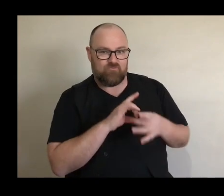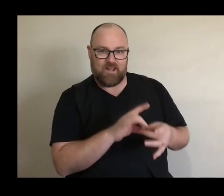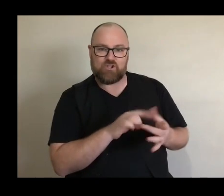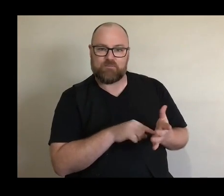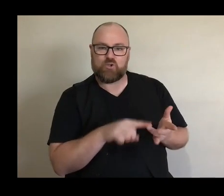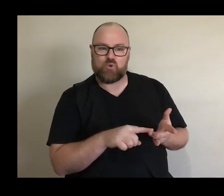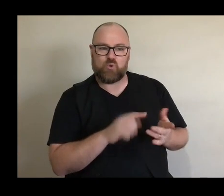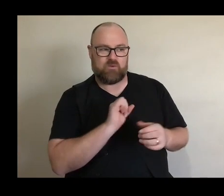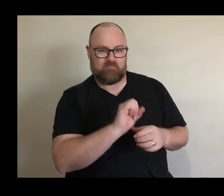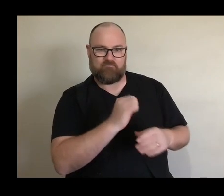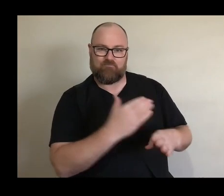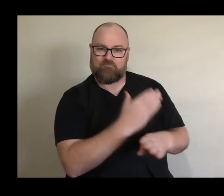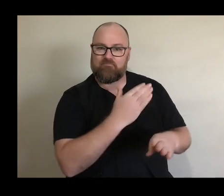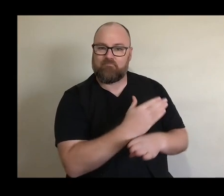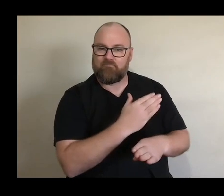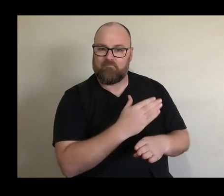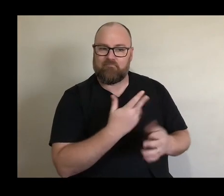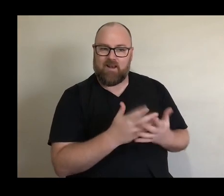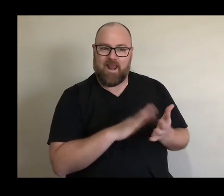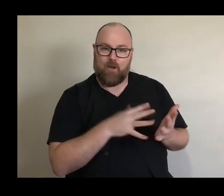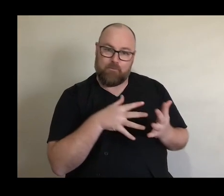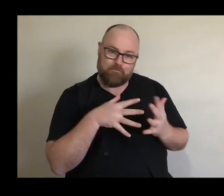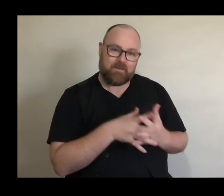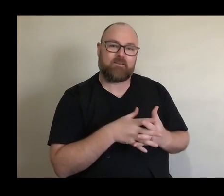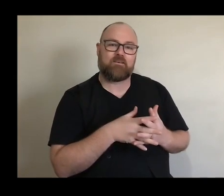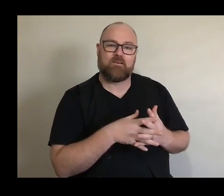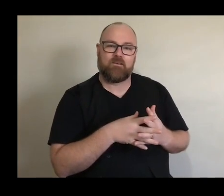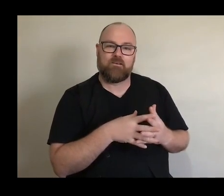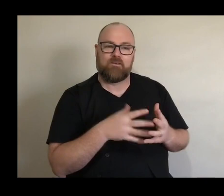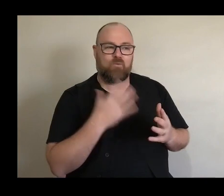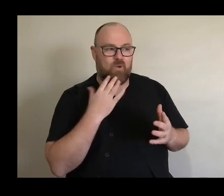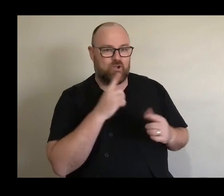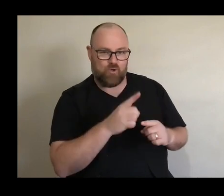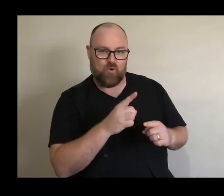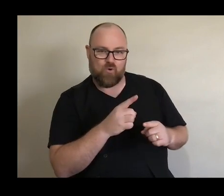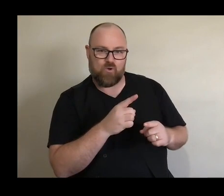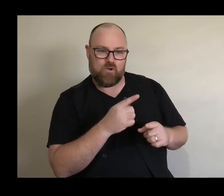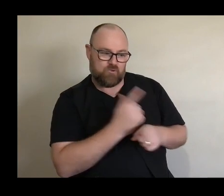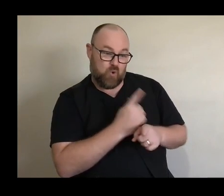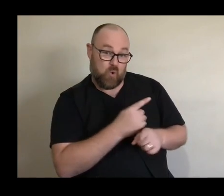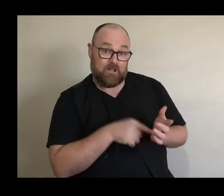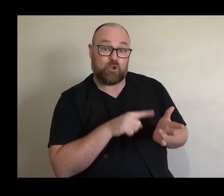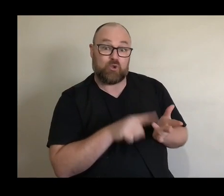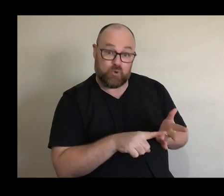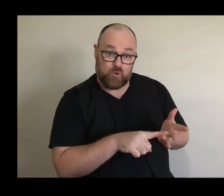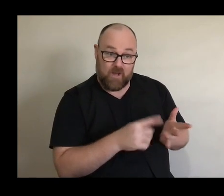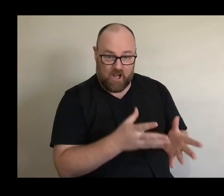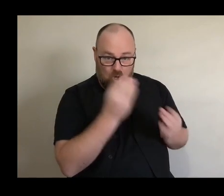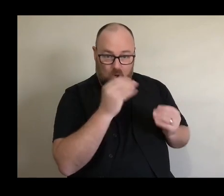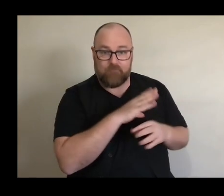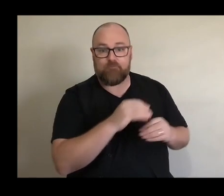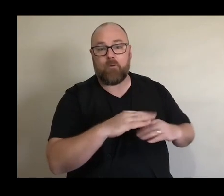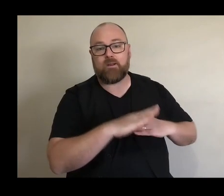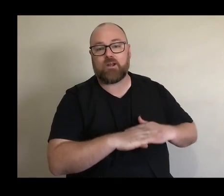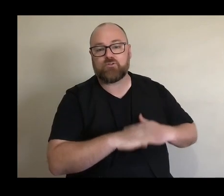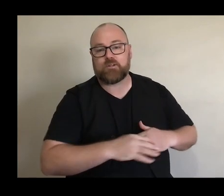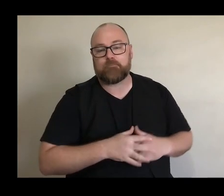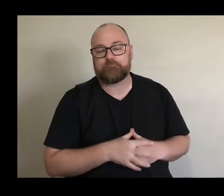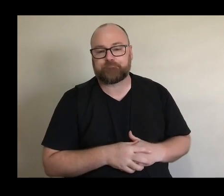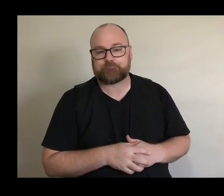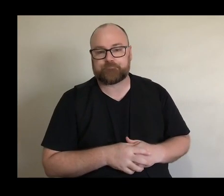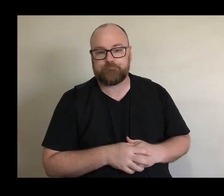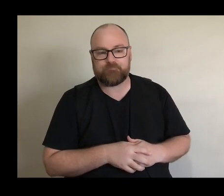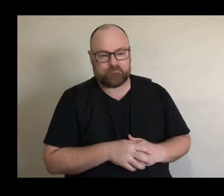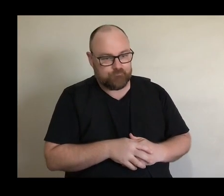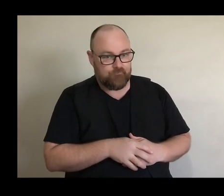practice and how embedded it is within speaking to and learning from and relating to country, right? So